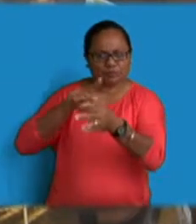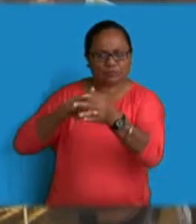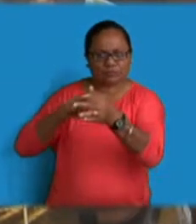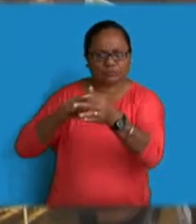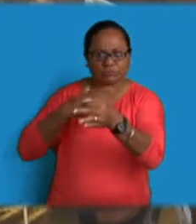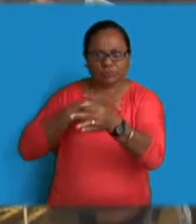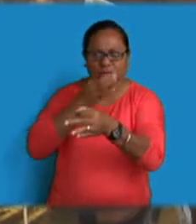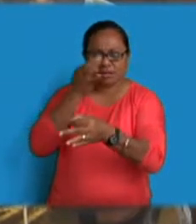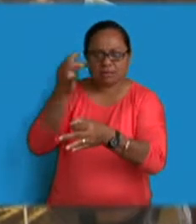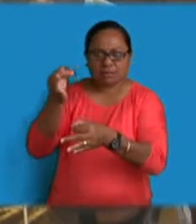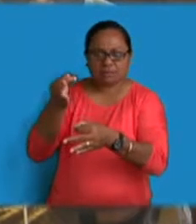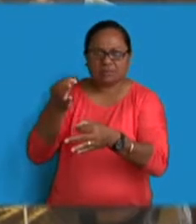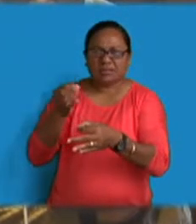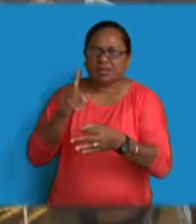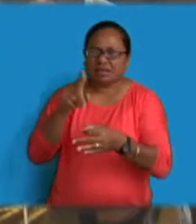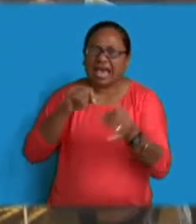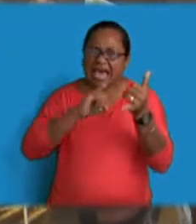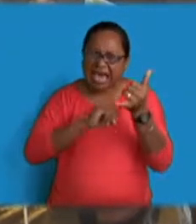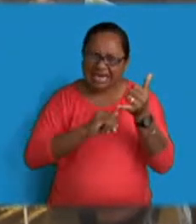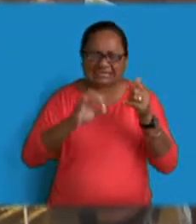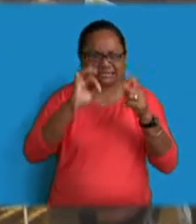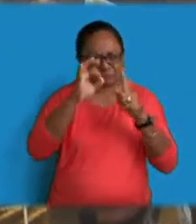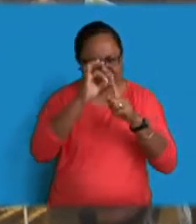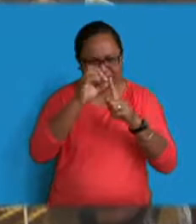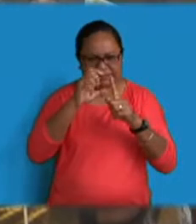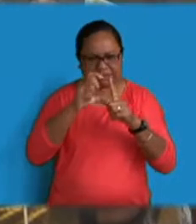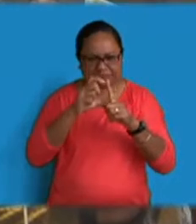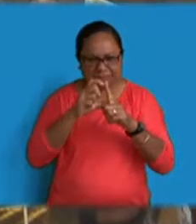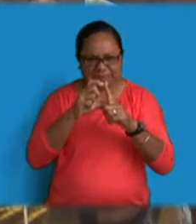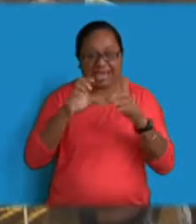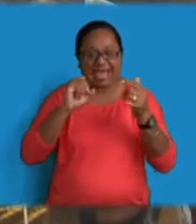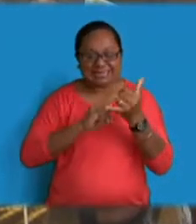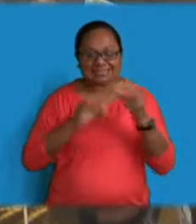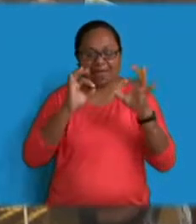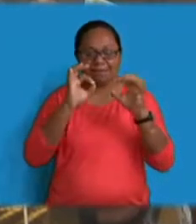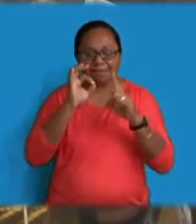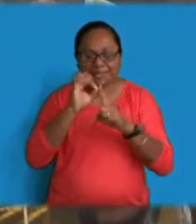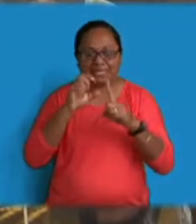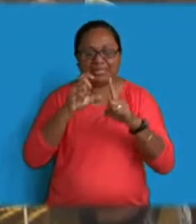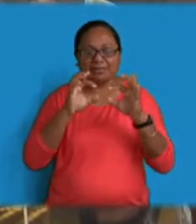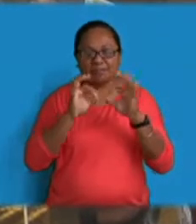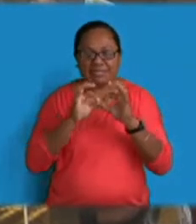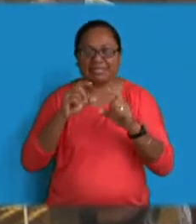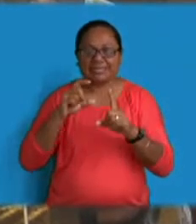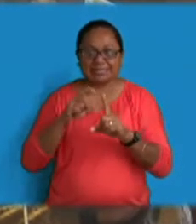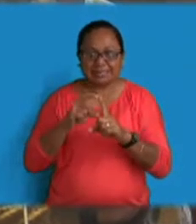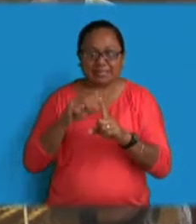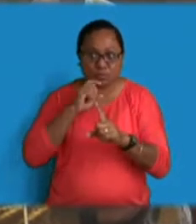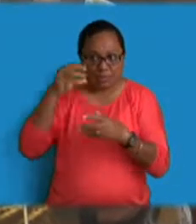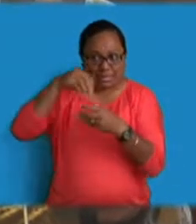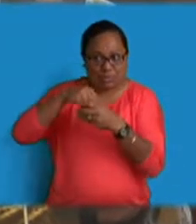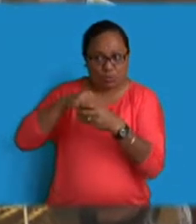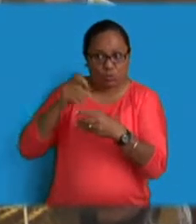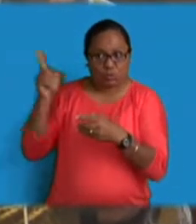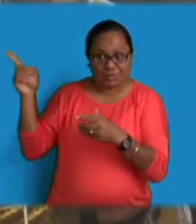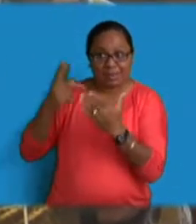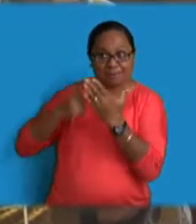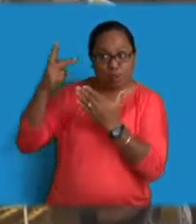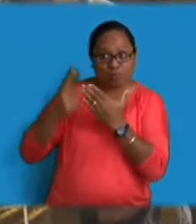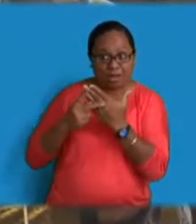this SPBD also will be included into this expo? Thank